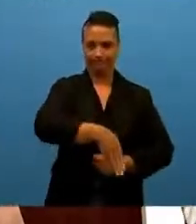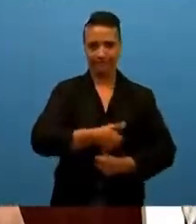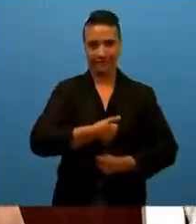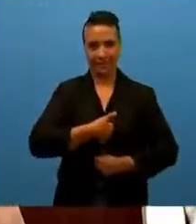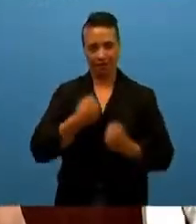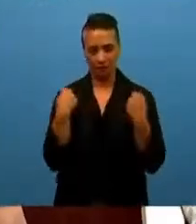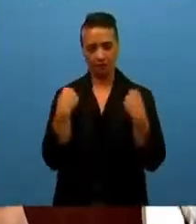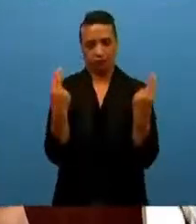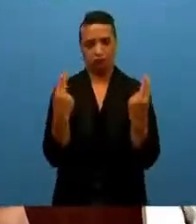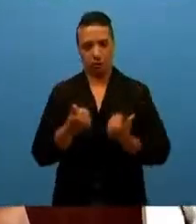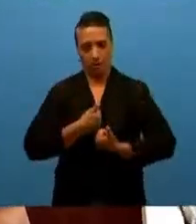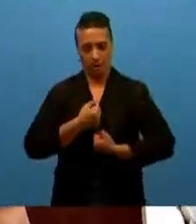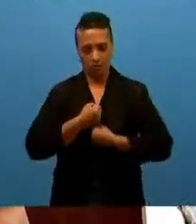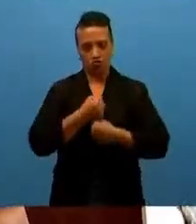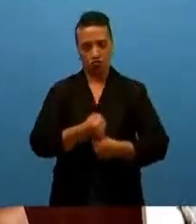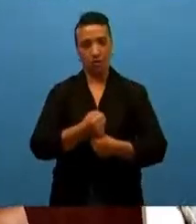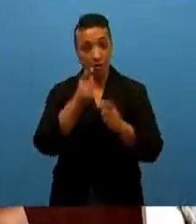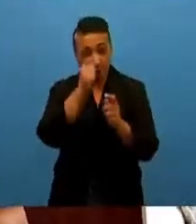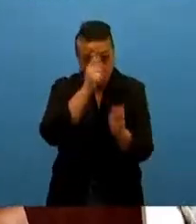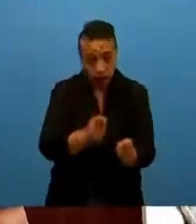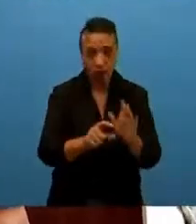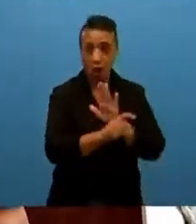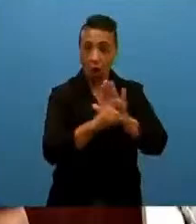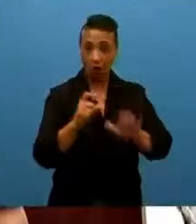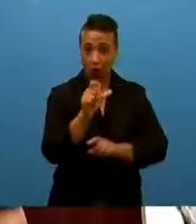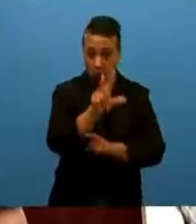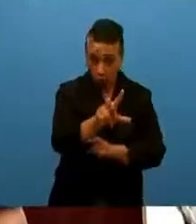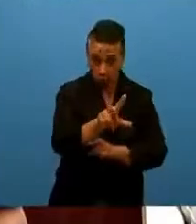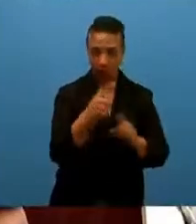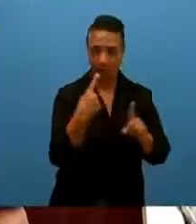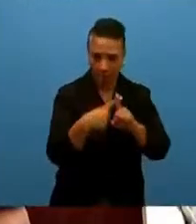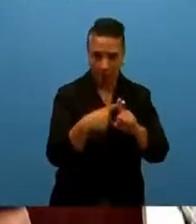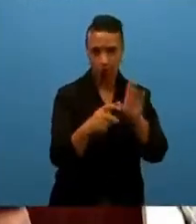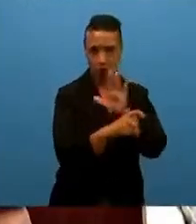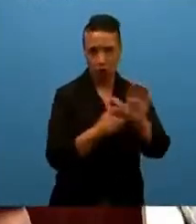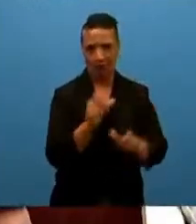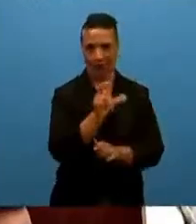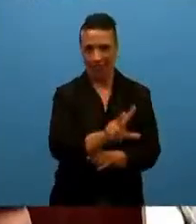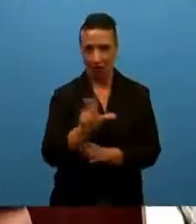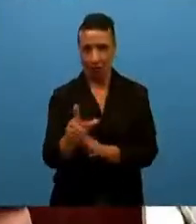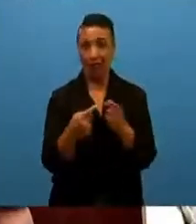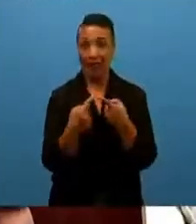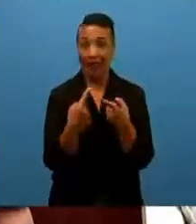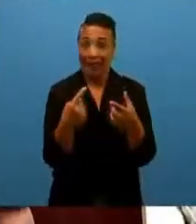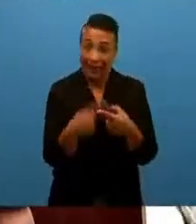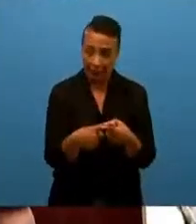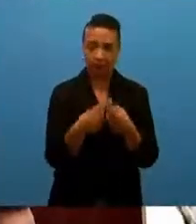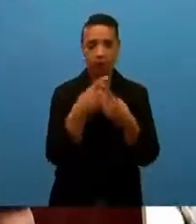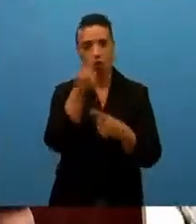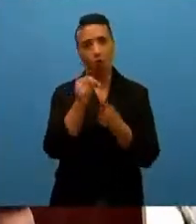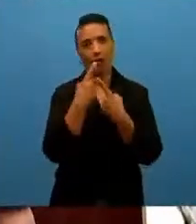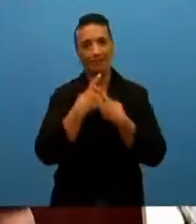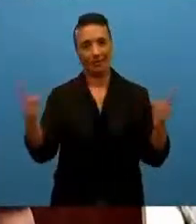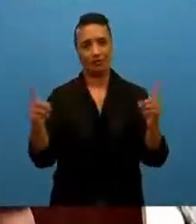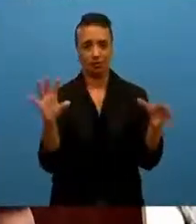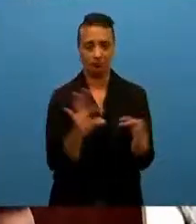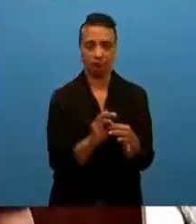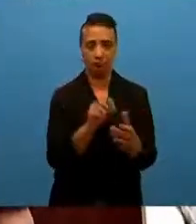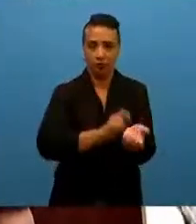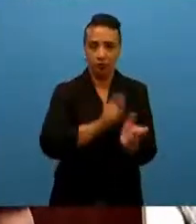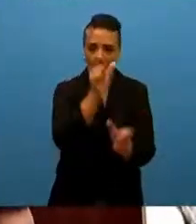as guaranteed under the Articles 3 and 33 of the United Nations Declaration on the Rights of the Indigenous